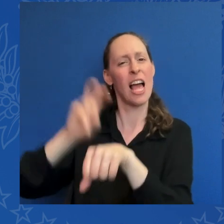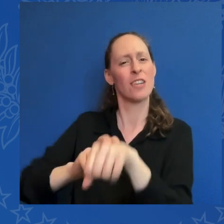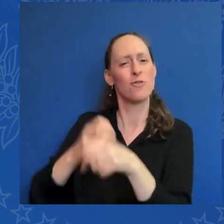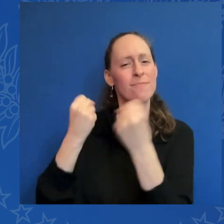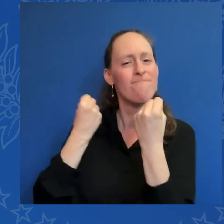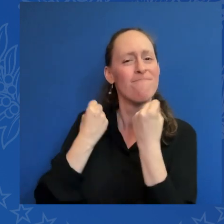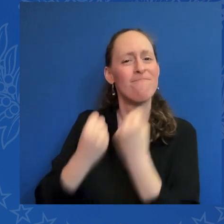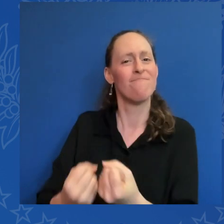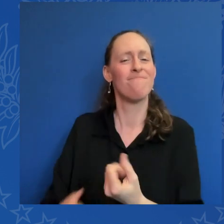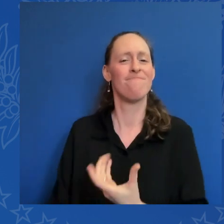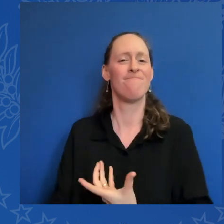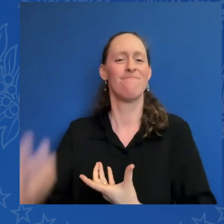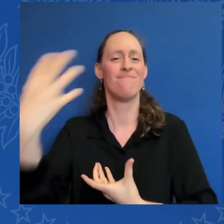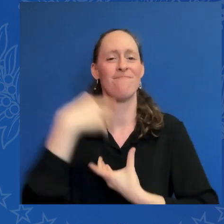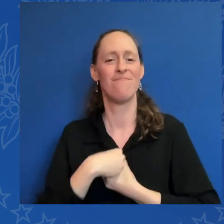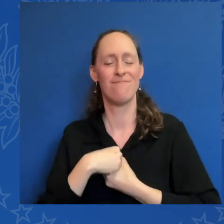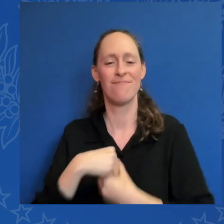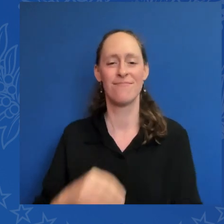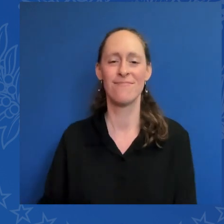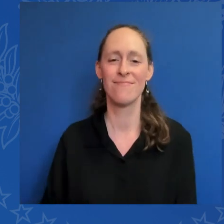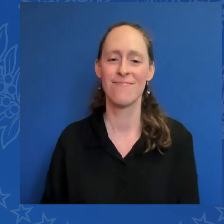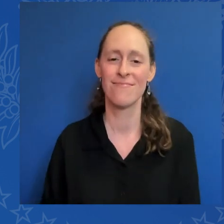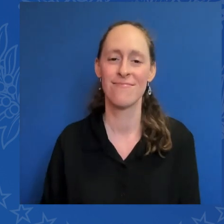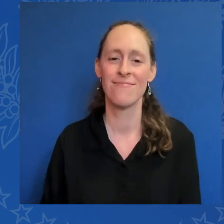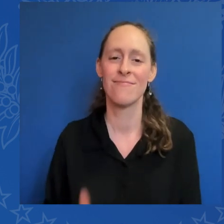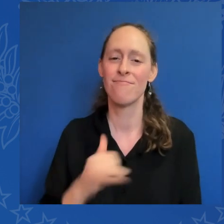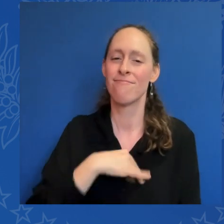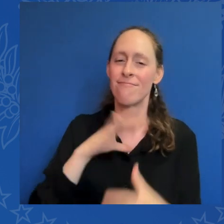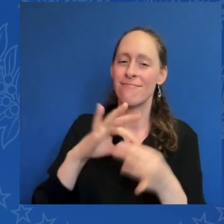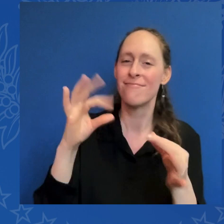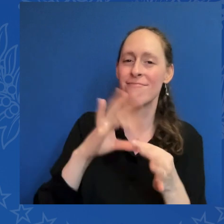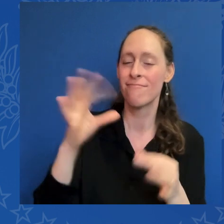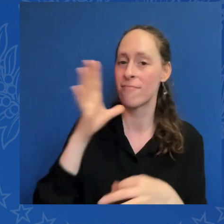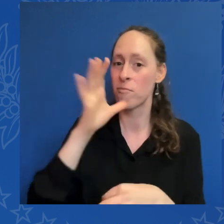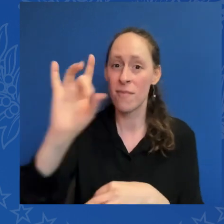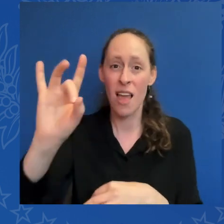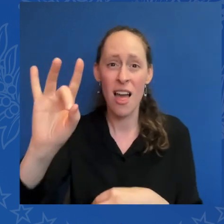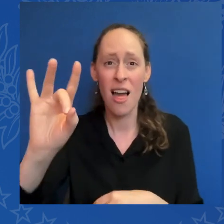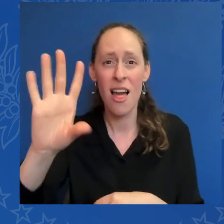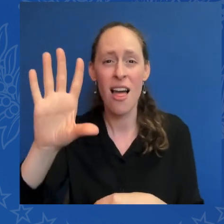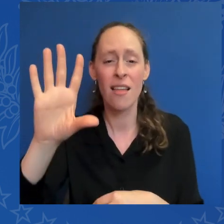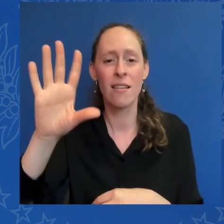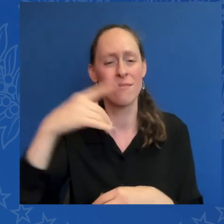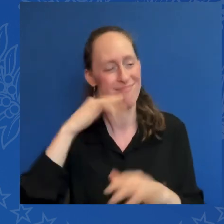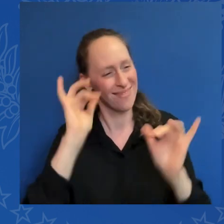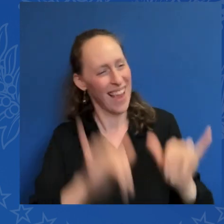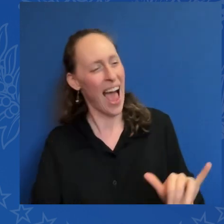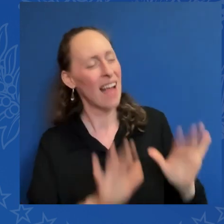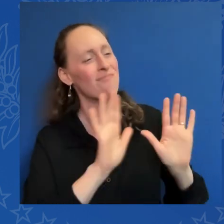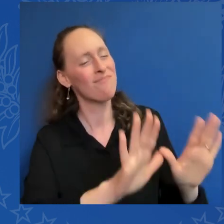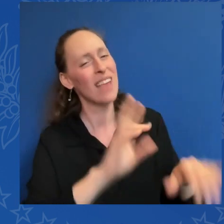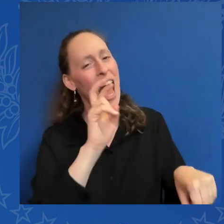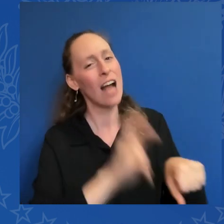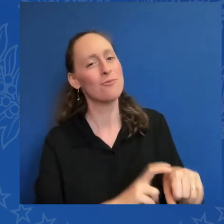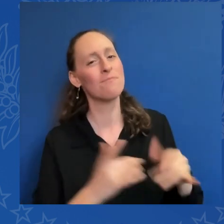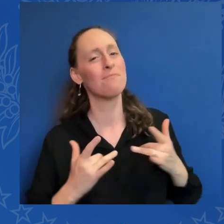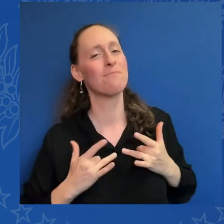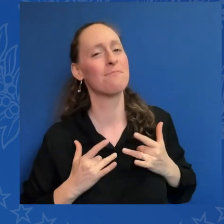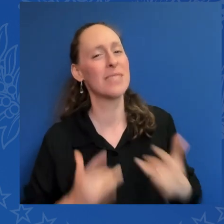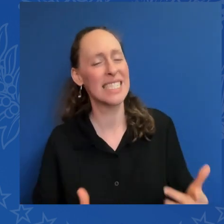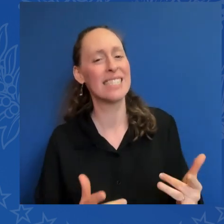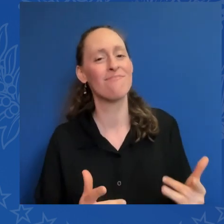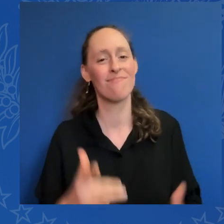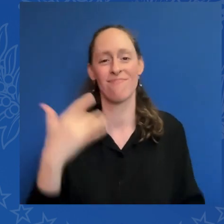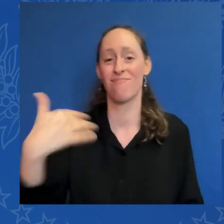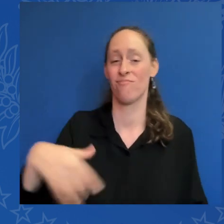said, Joey, that's the Irish of it. It is the Irish of it. I'm so proud to be here, so proud to be in Louth,